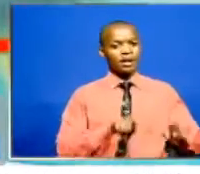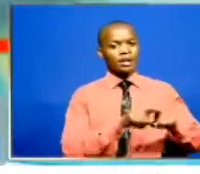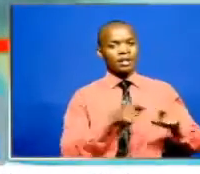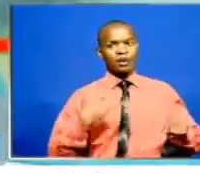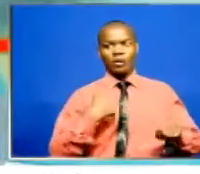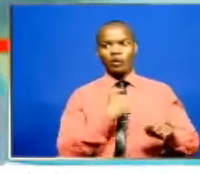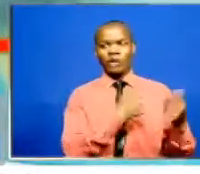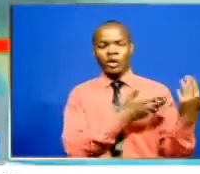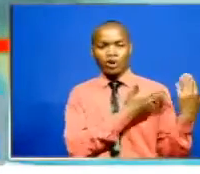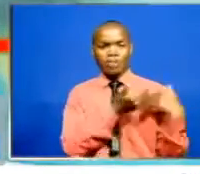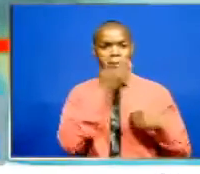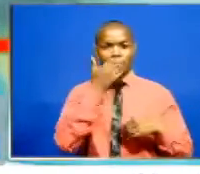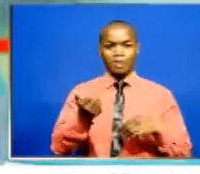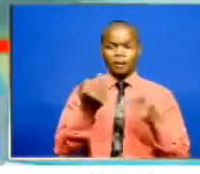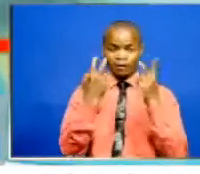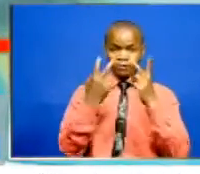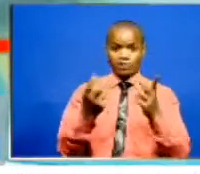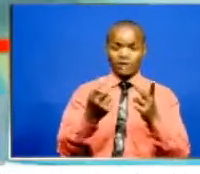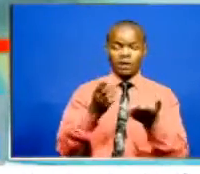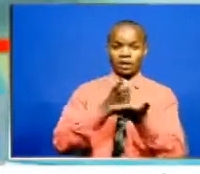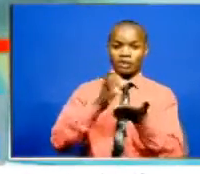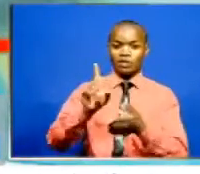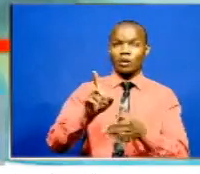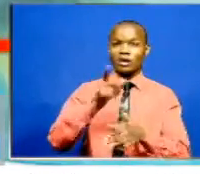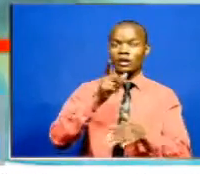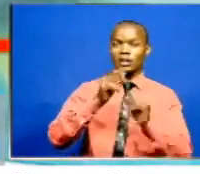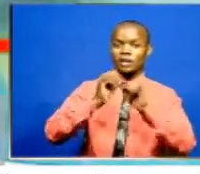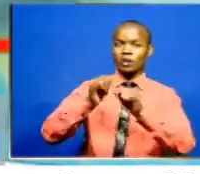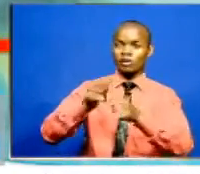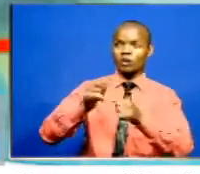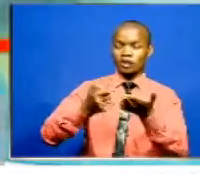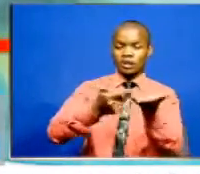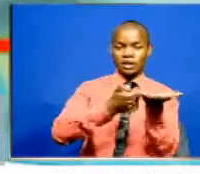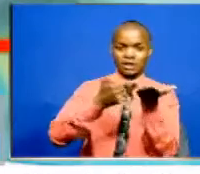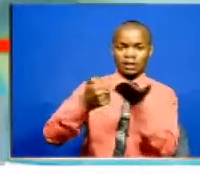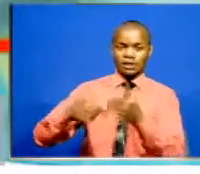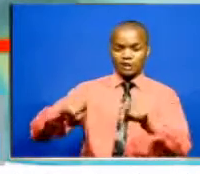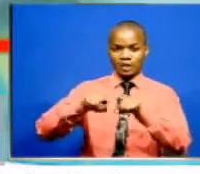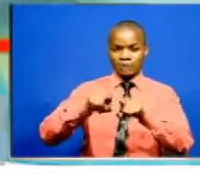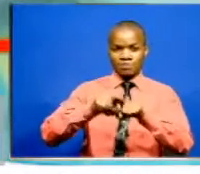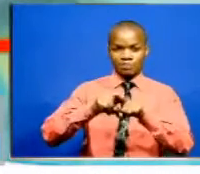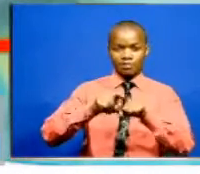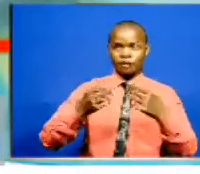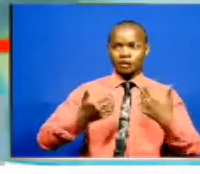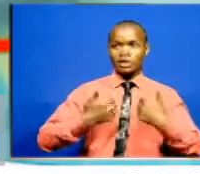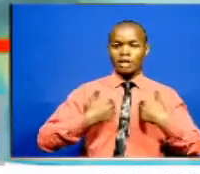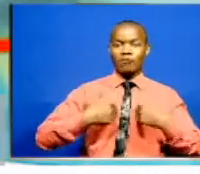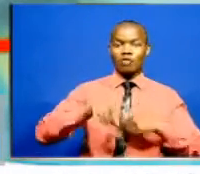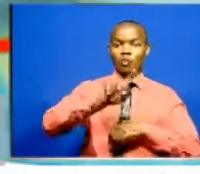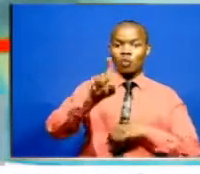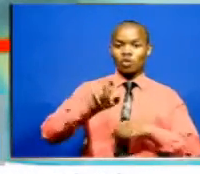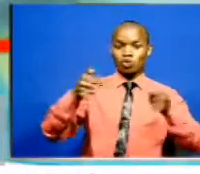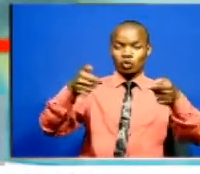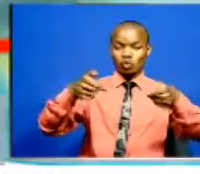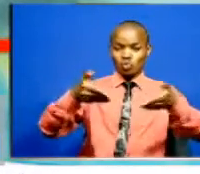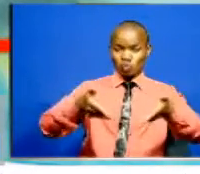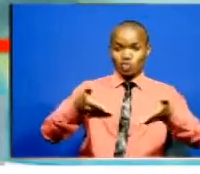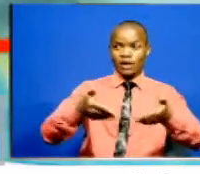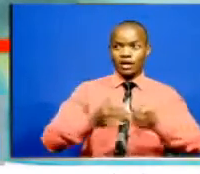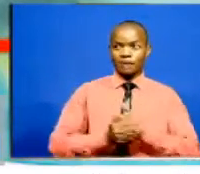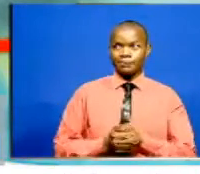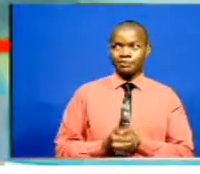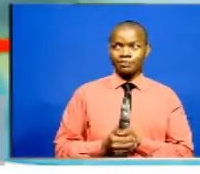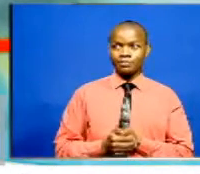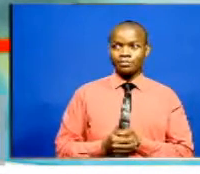best. You are watching Channel One News Check, and remember, we also have our viewpoint question that I